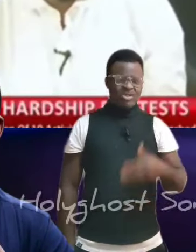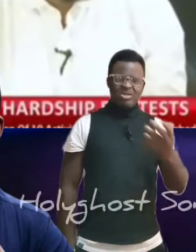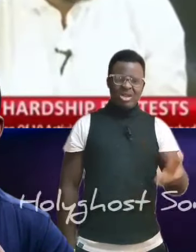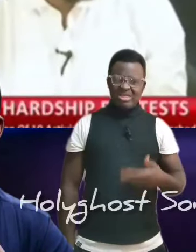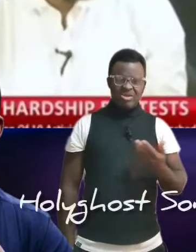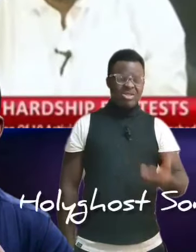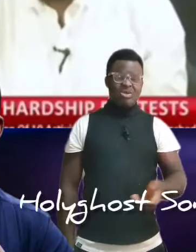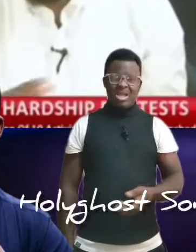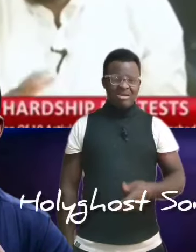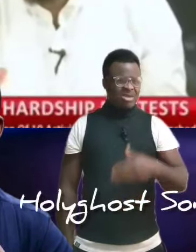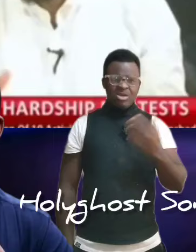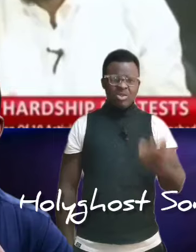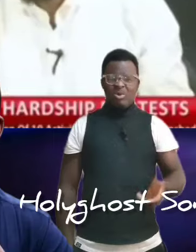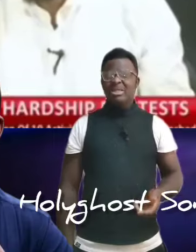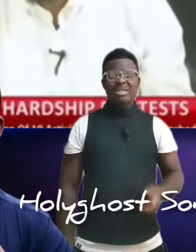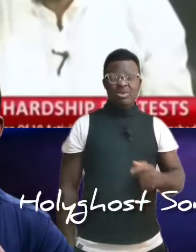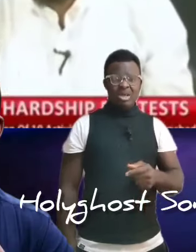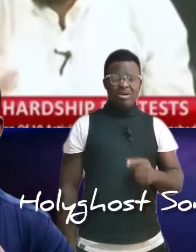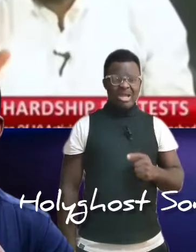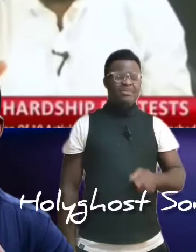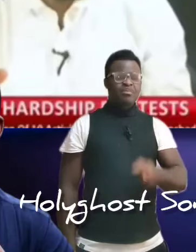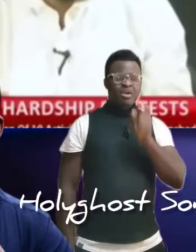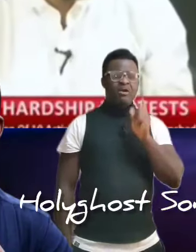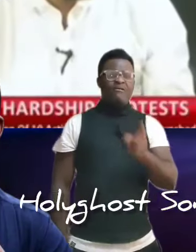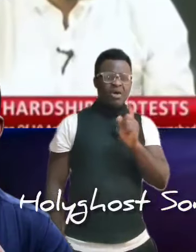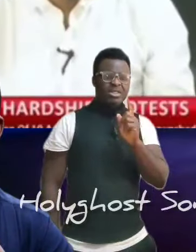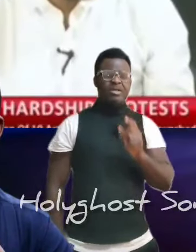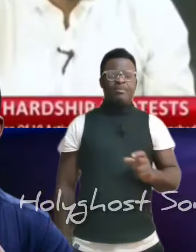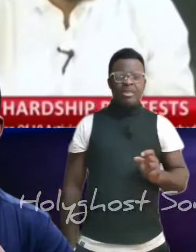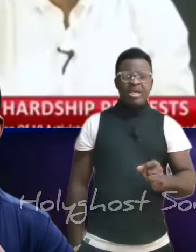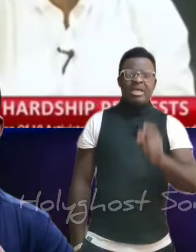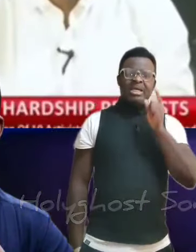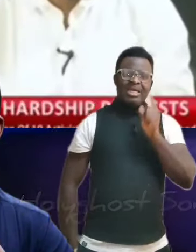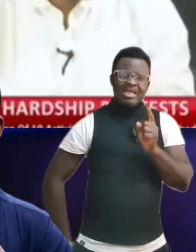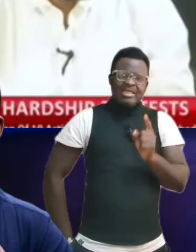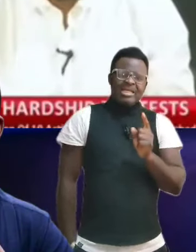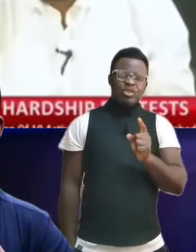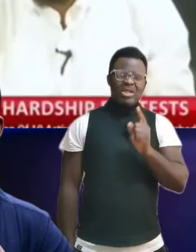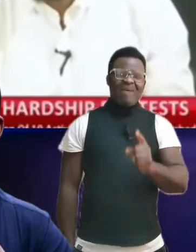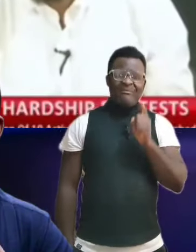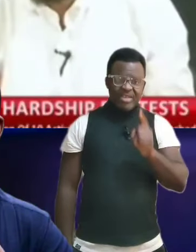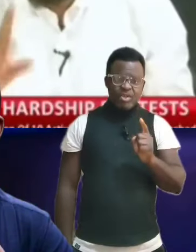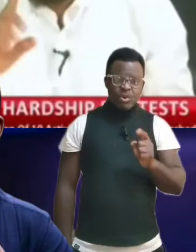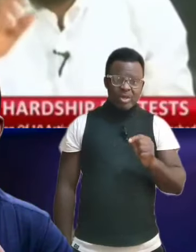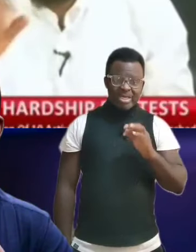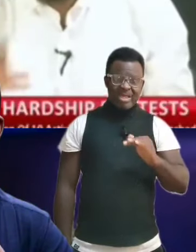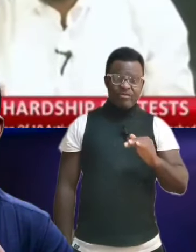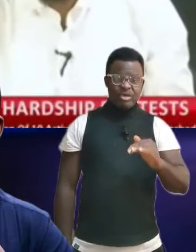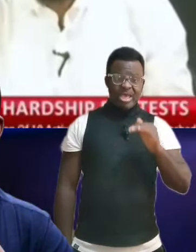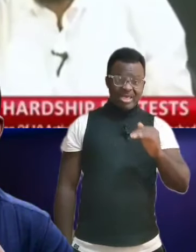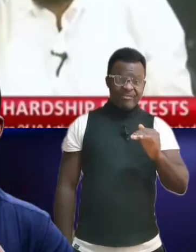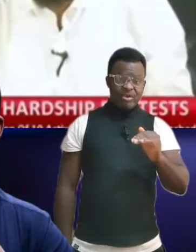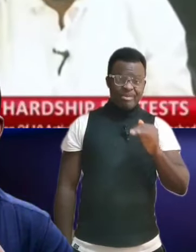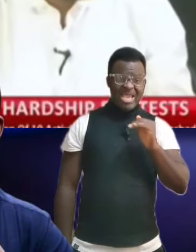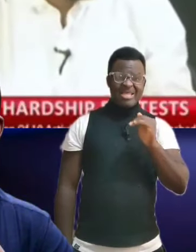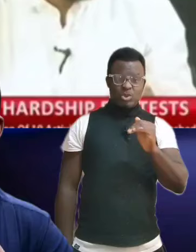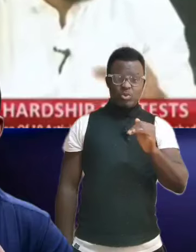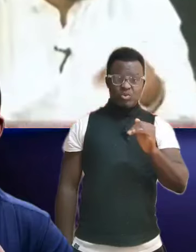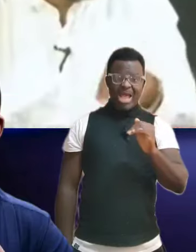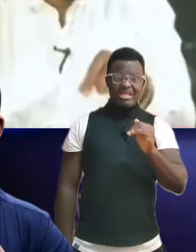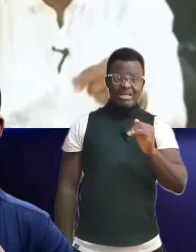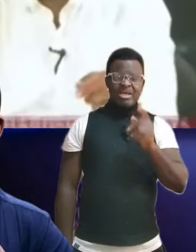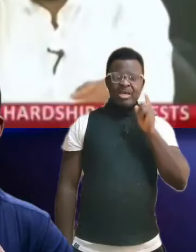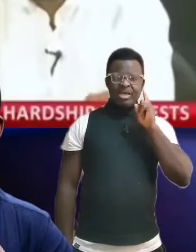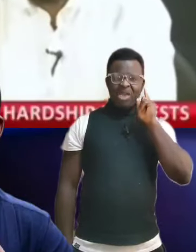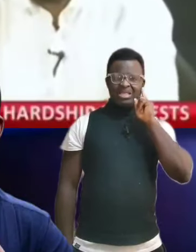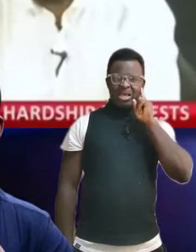Sokoto, in Kebbi, all across the country, one instance where terrorists were charged. Where one terrorist has been